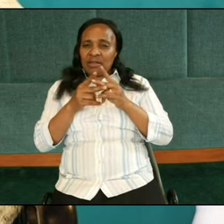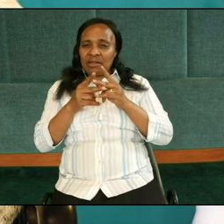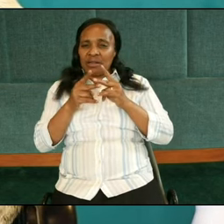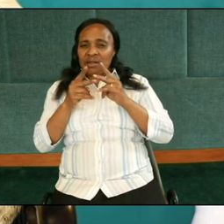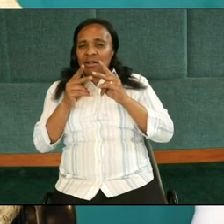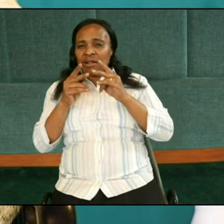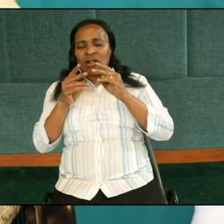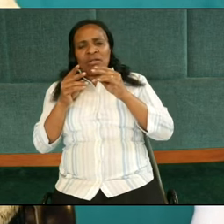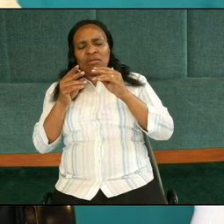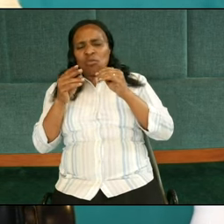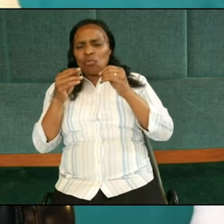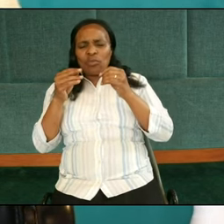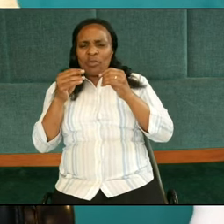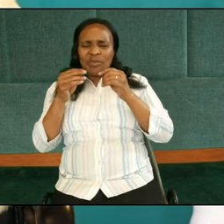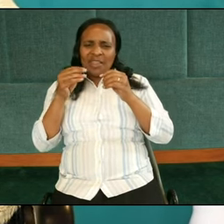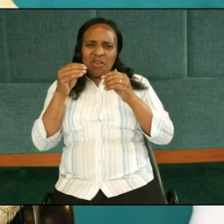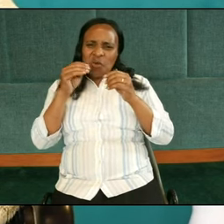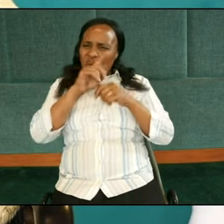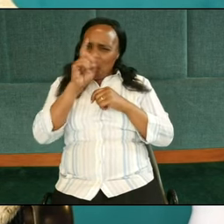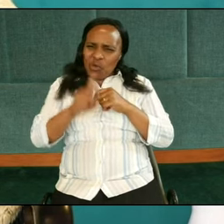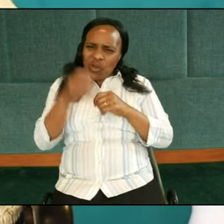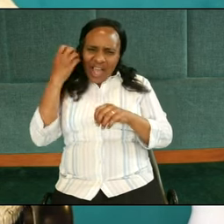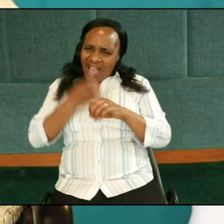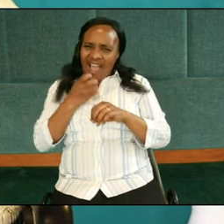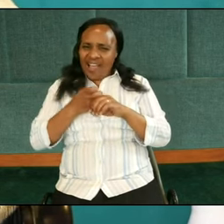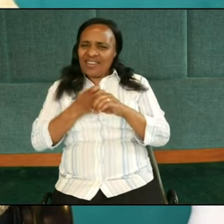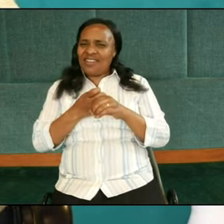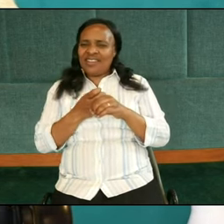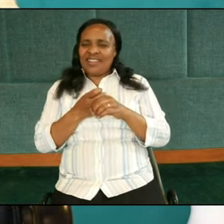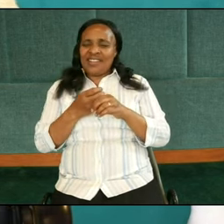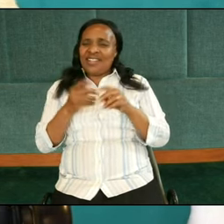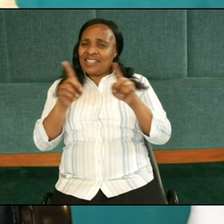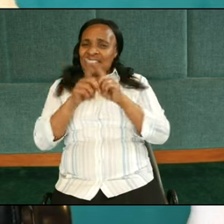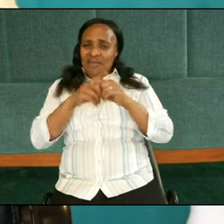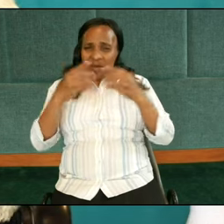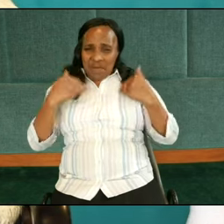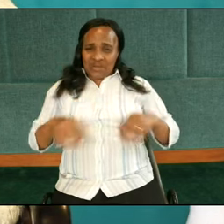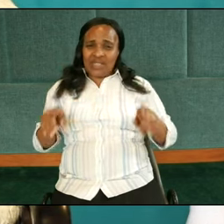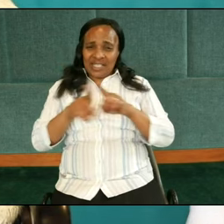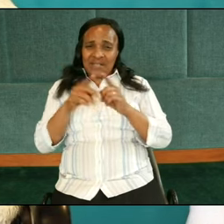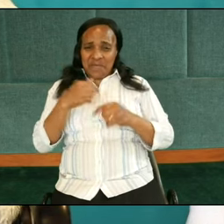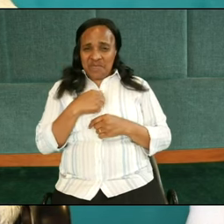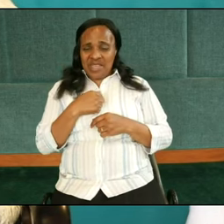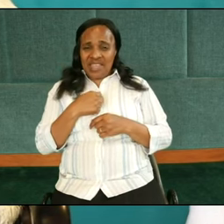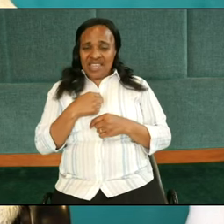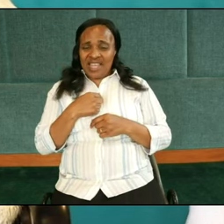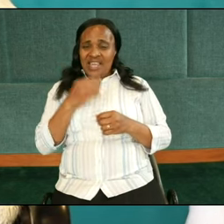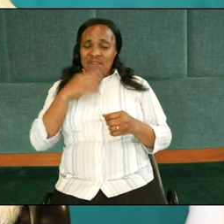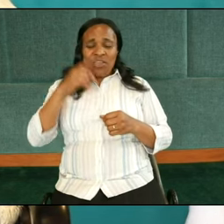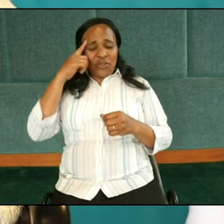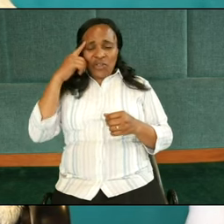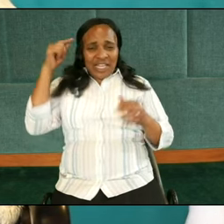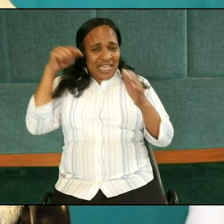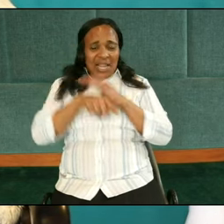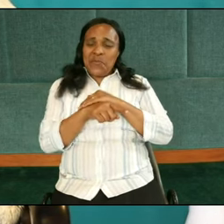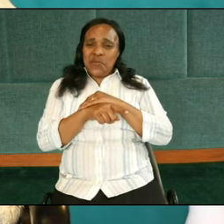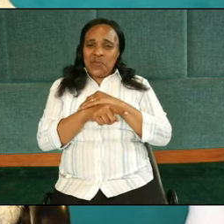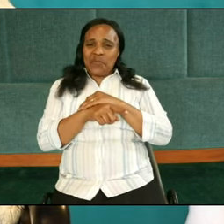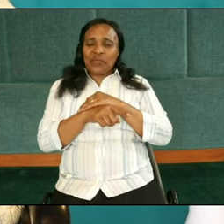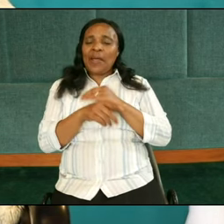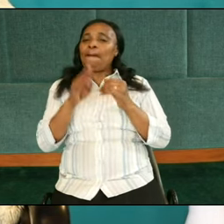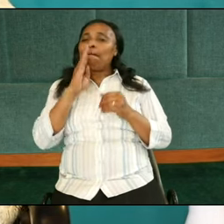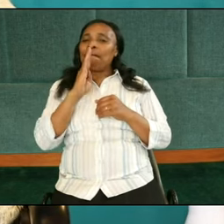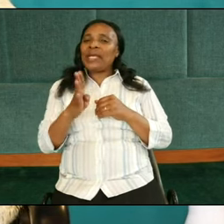Jonan, if you haven't thought about it so deeply. Mm-hmm. Like me, I haven't thought about it so deeply. Okay. So